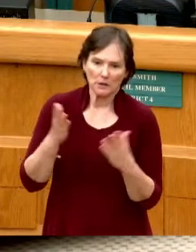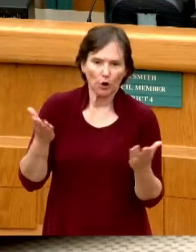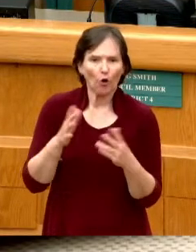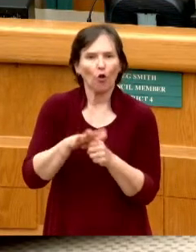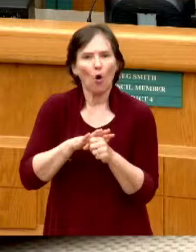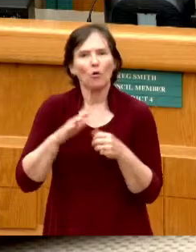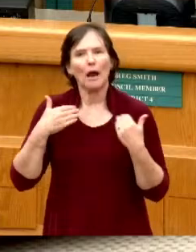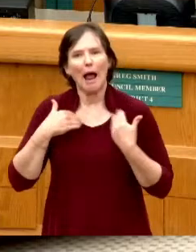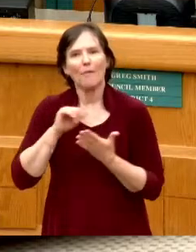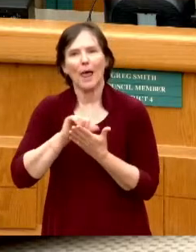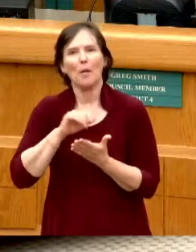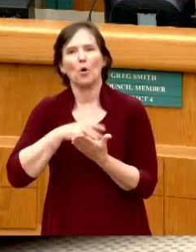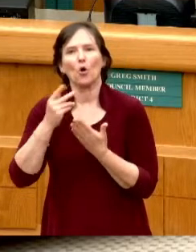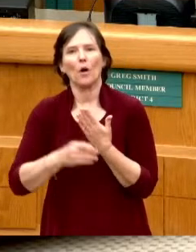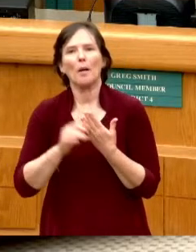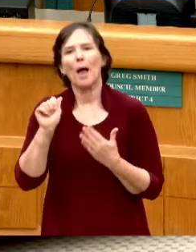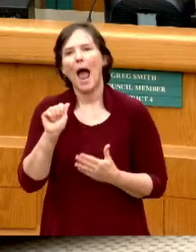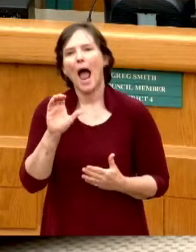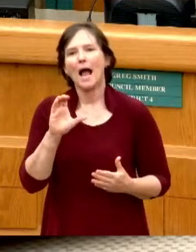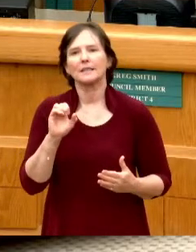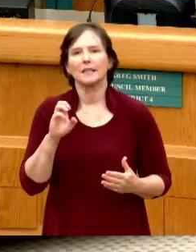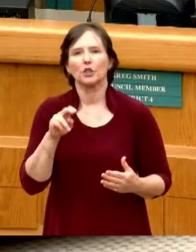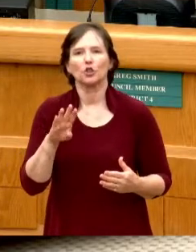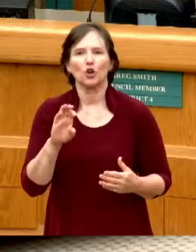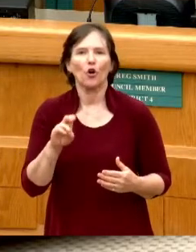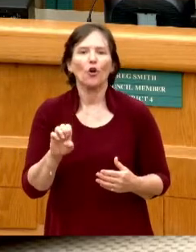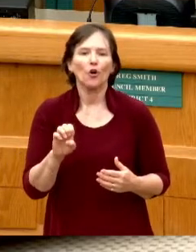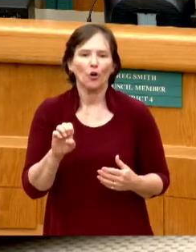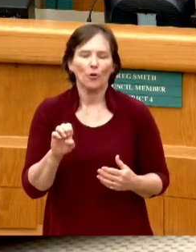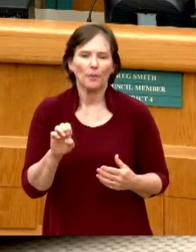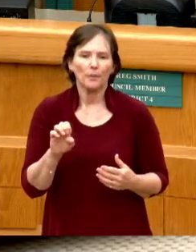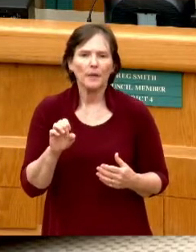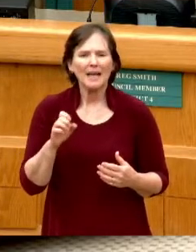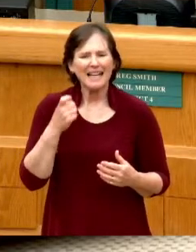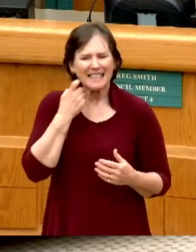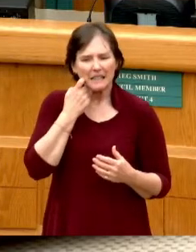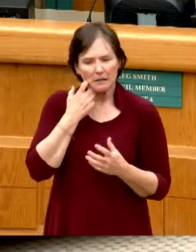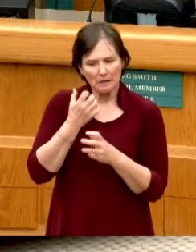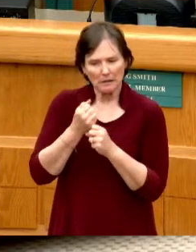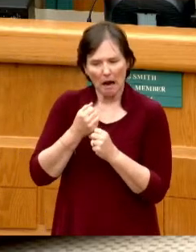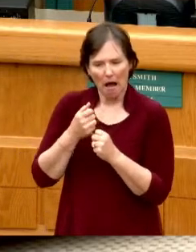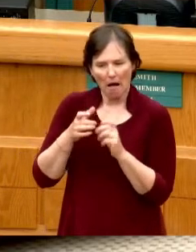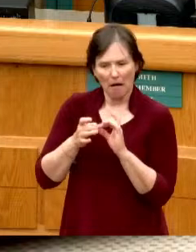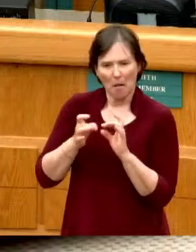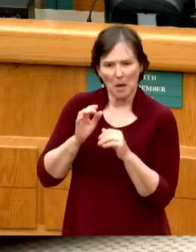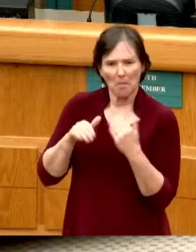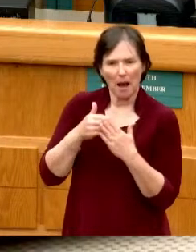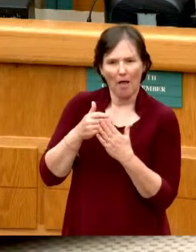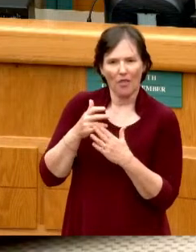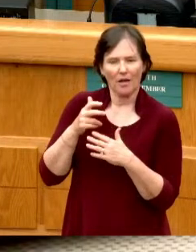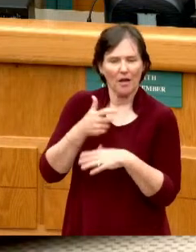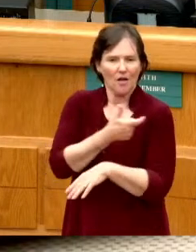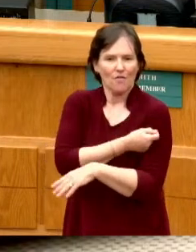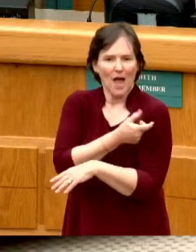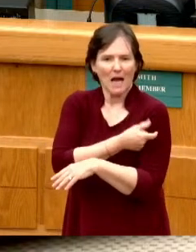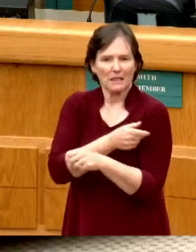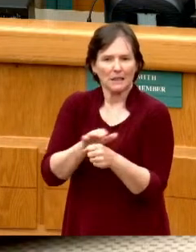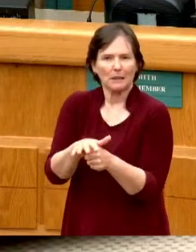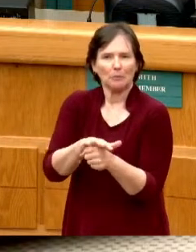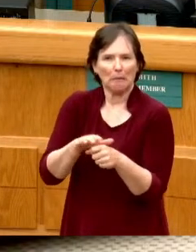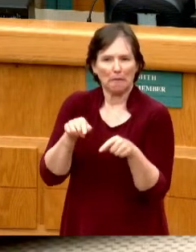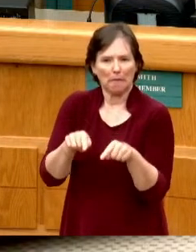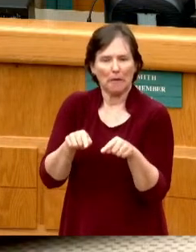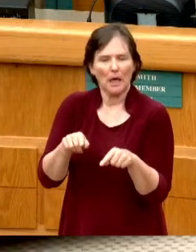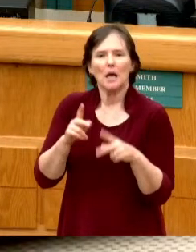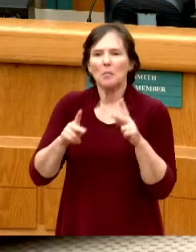and I received a comment about our vaccination sites. And people are wondering how